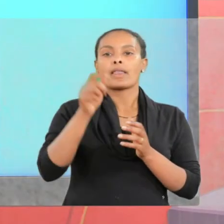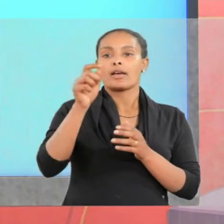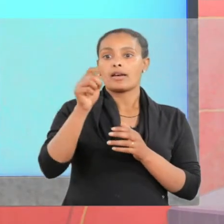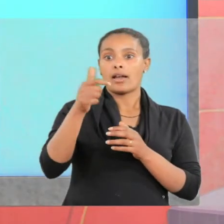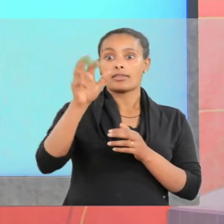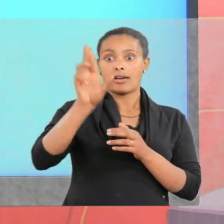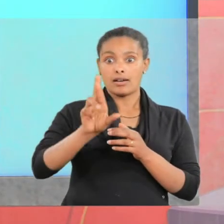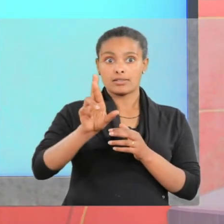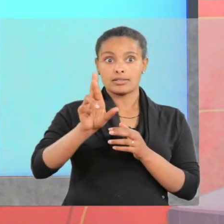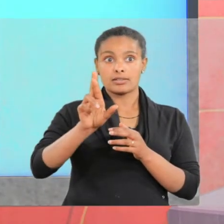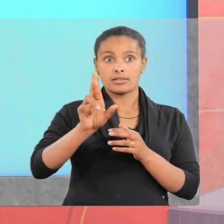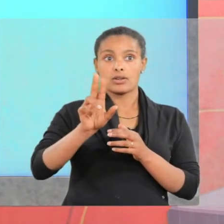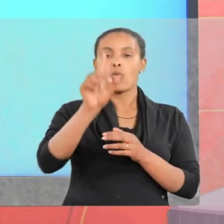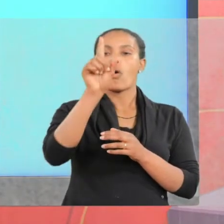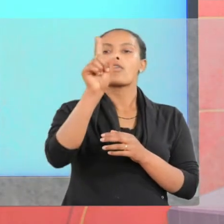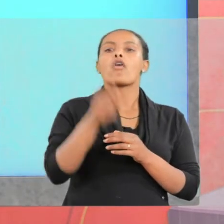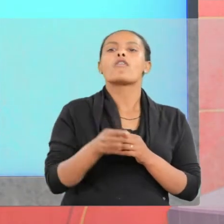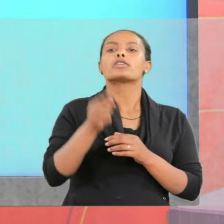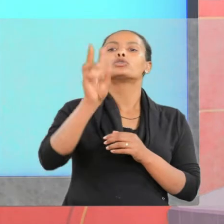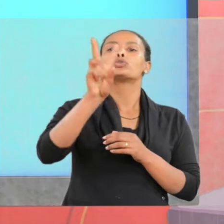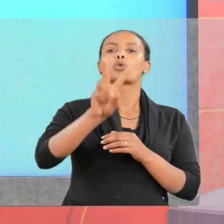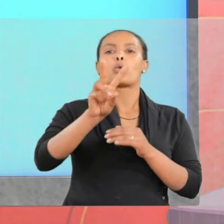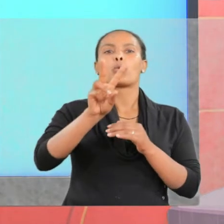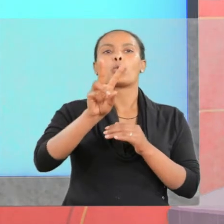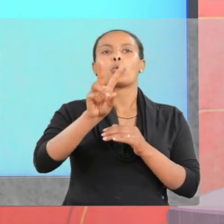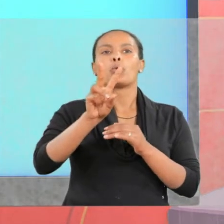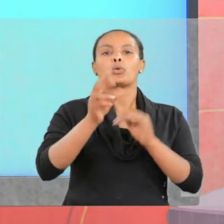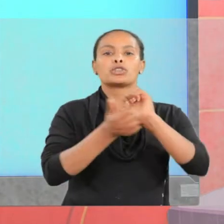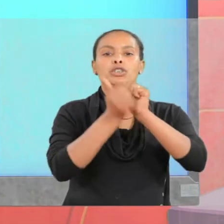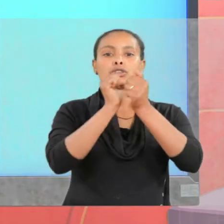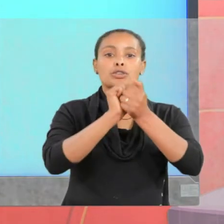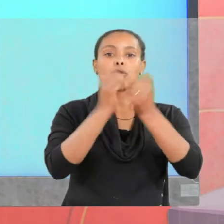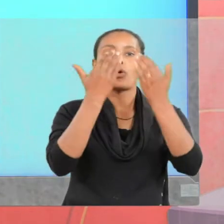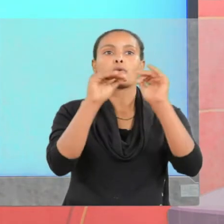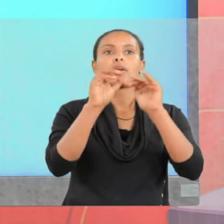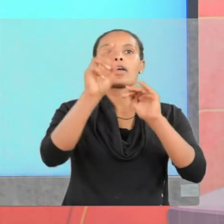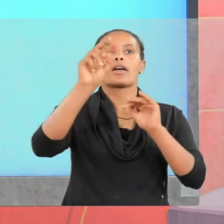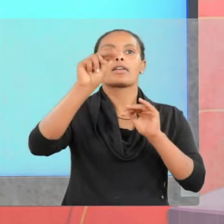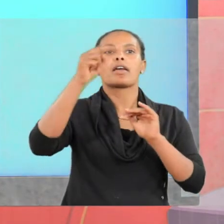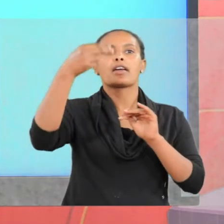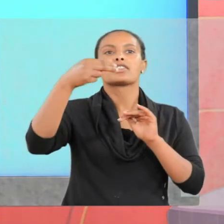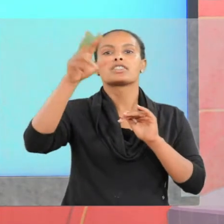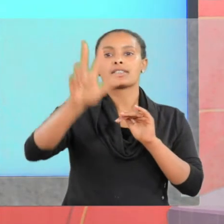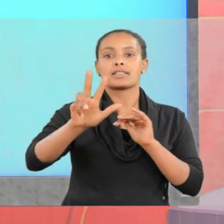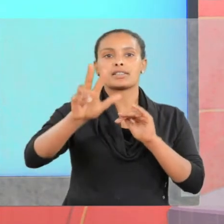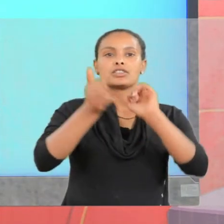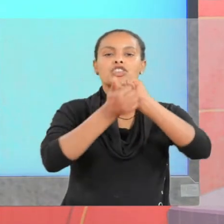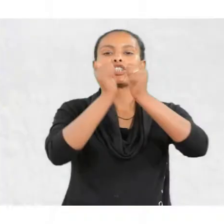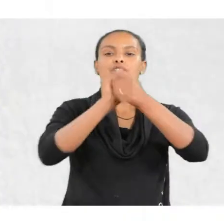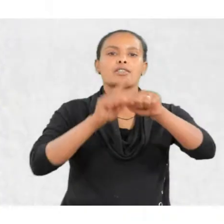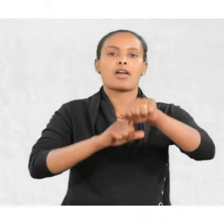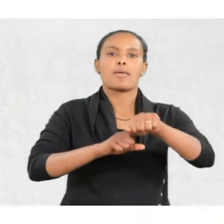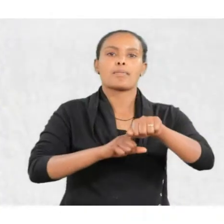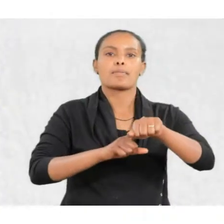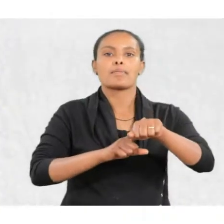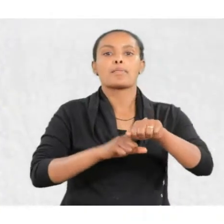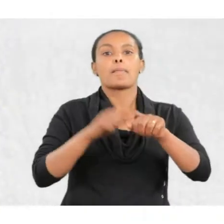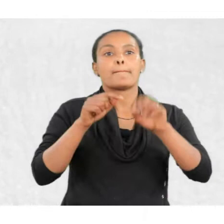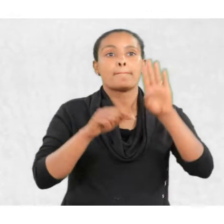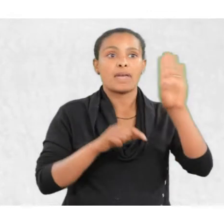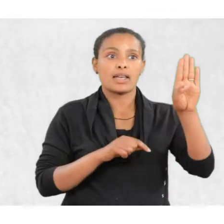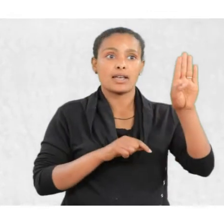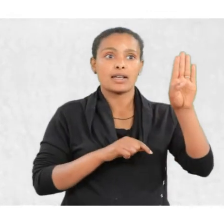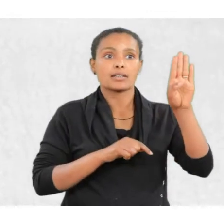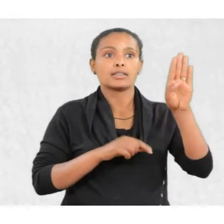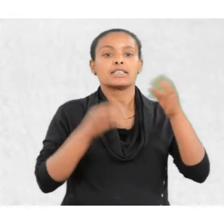Rates equal 1/2 change in concentration of NH3 divided by change in time. B,